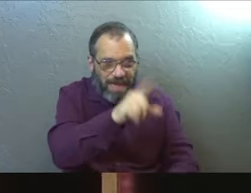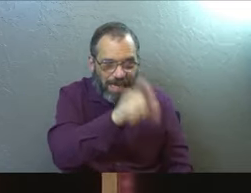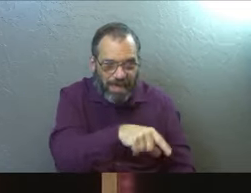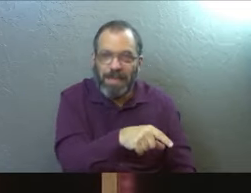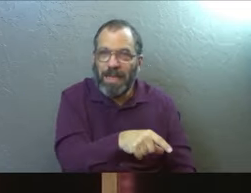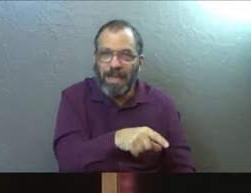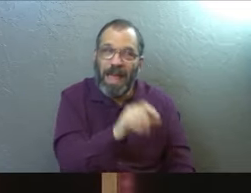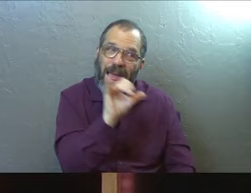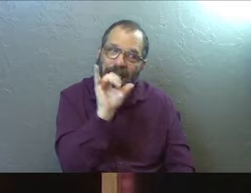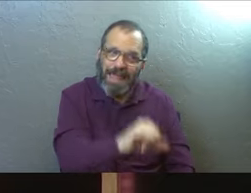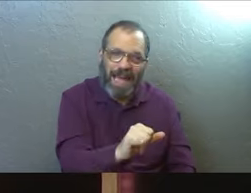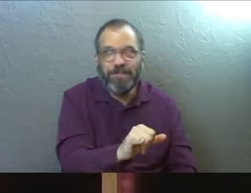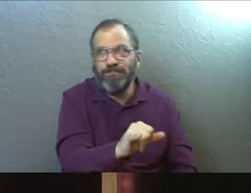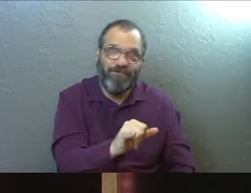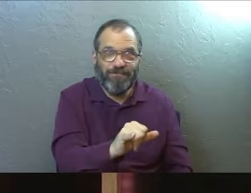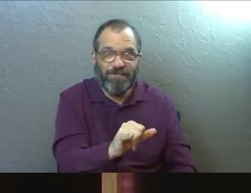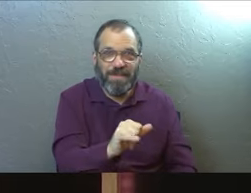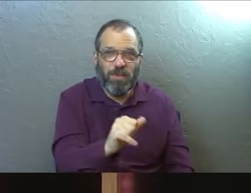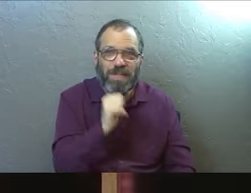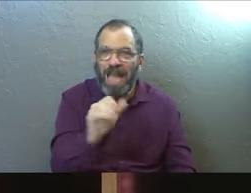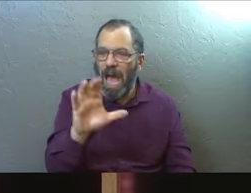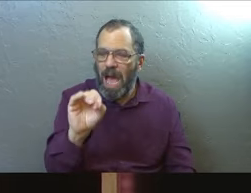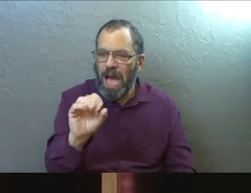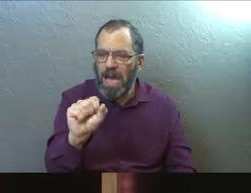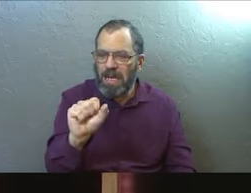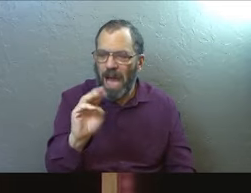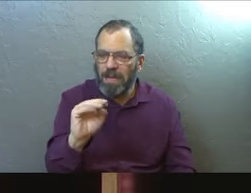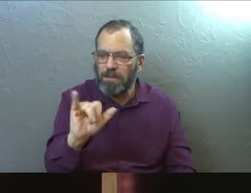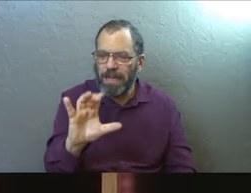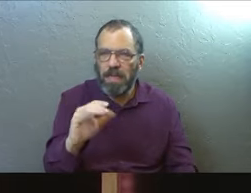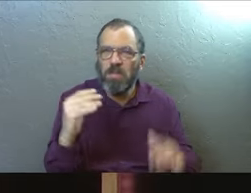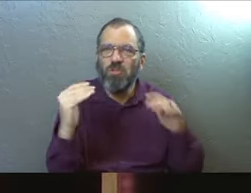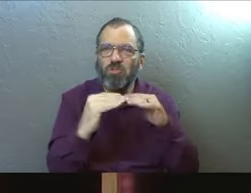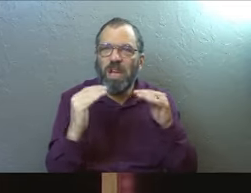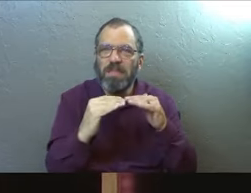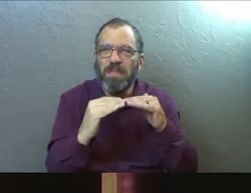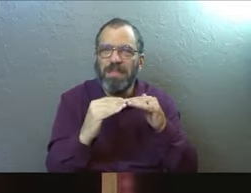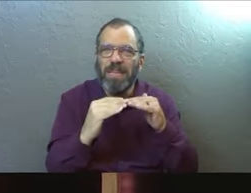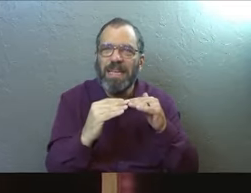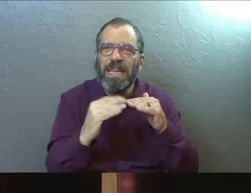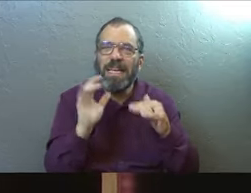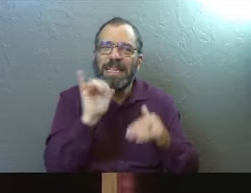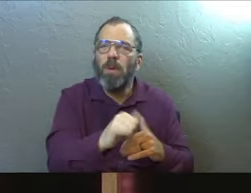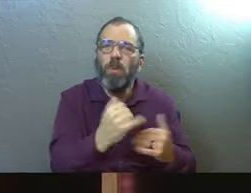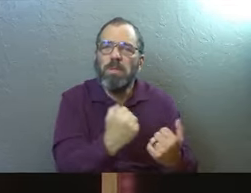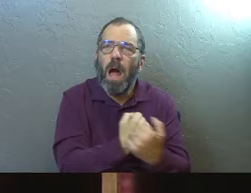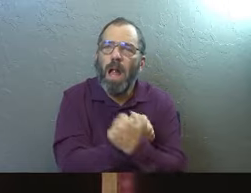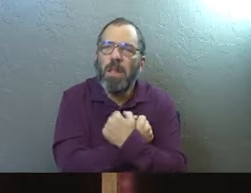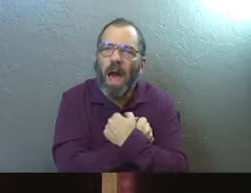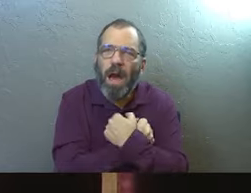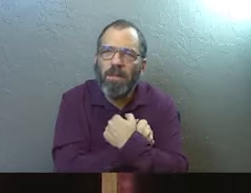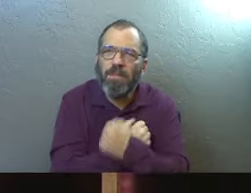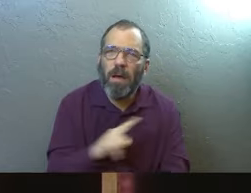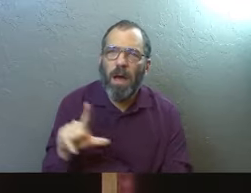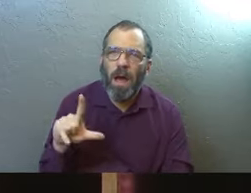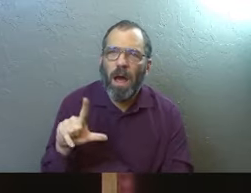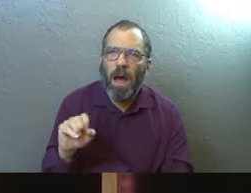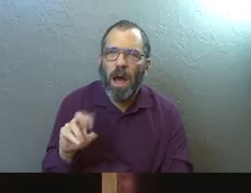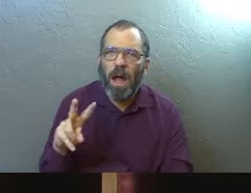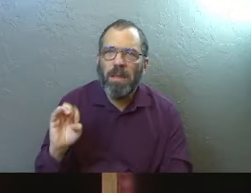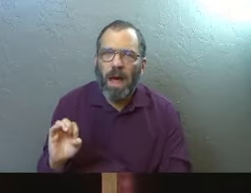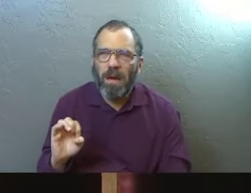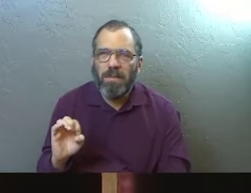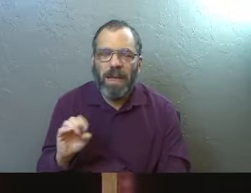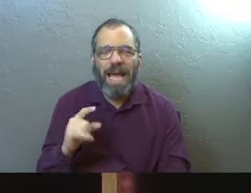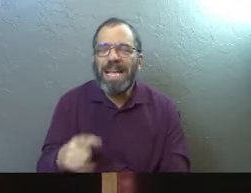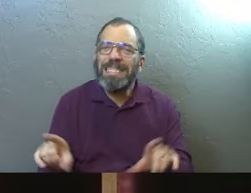needed? And that was not cosmic justice. Do you see that? Do you see that it was love? It's the same love that he shows